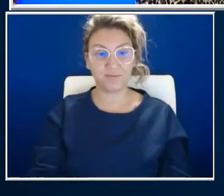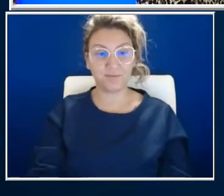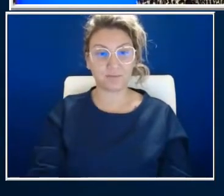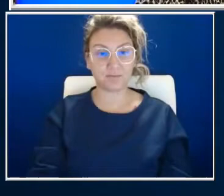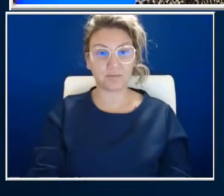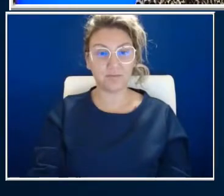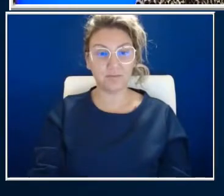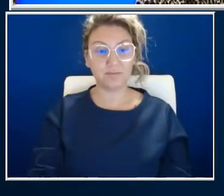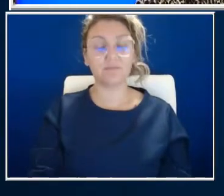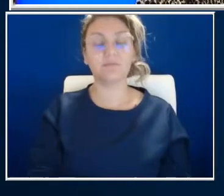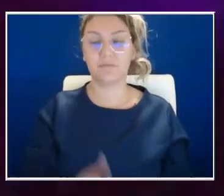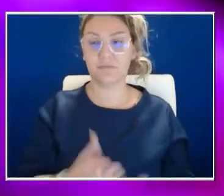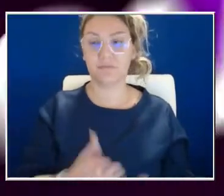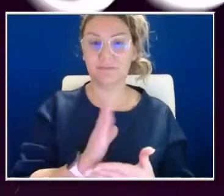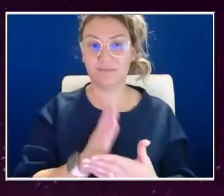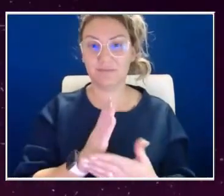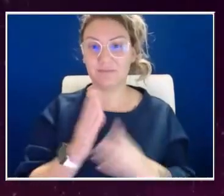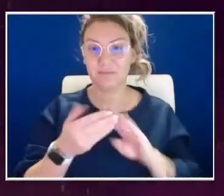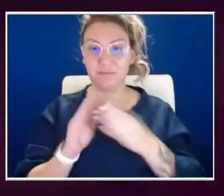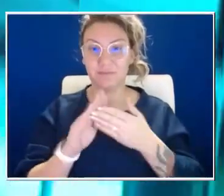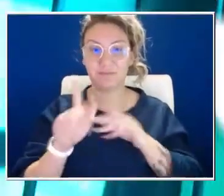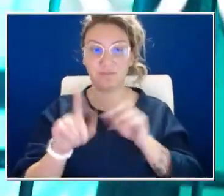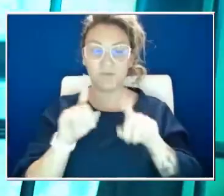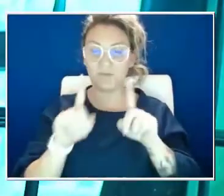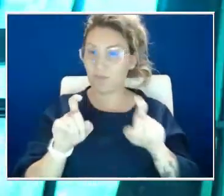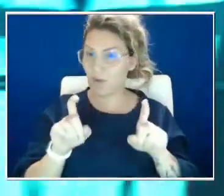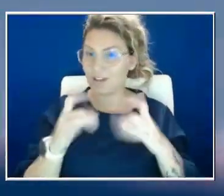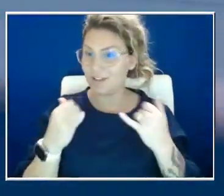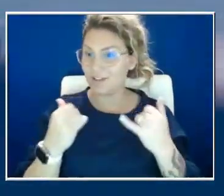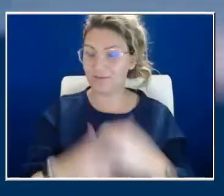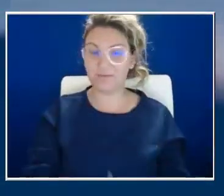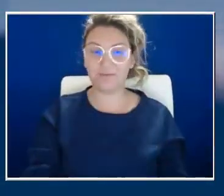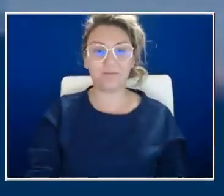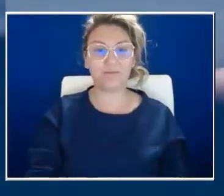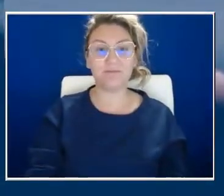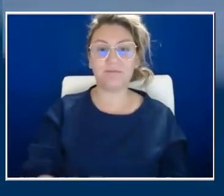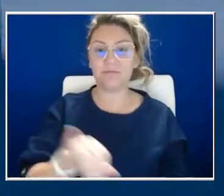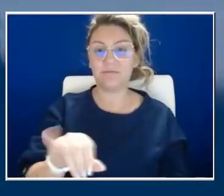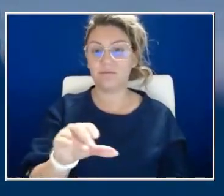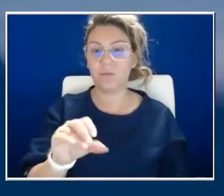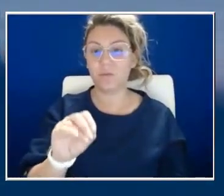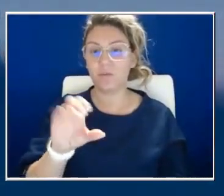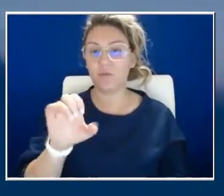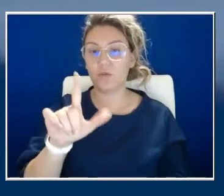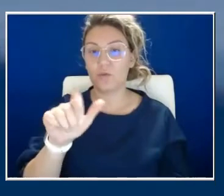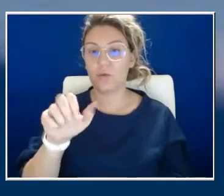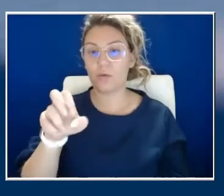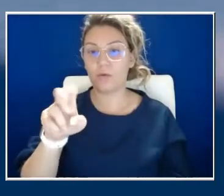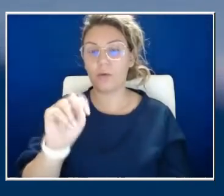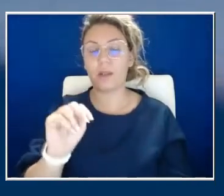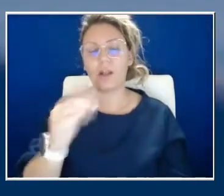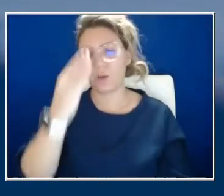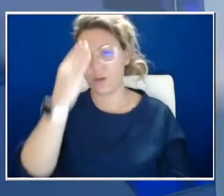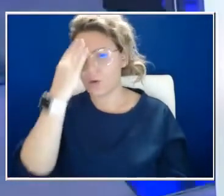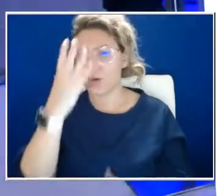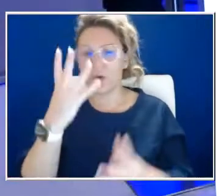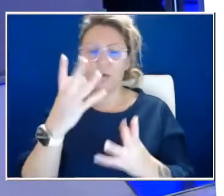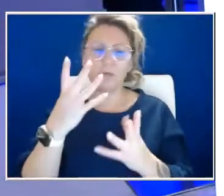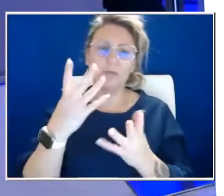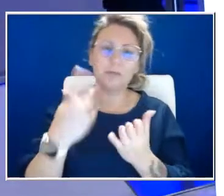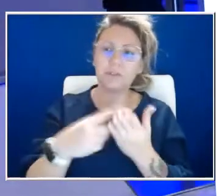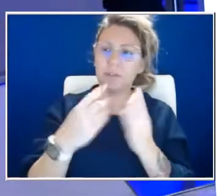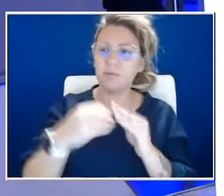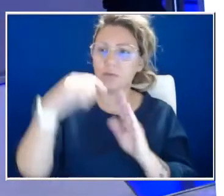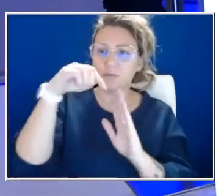All right, let's get to our community questions today. Joellen wants to know, would you please discuss more in depth